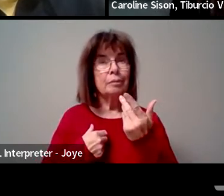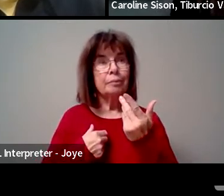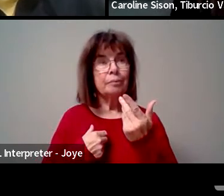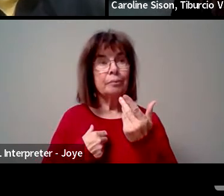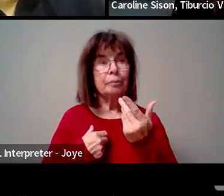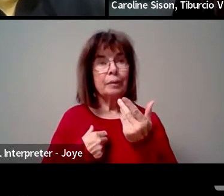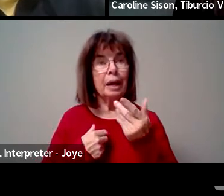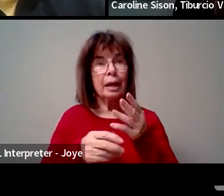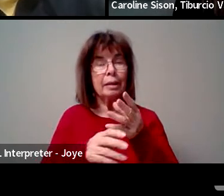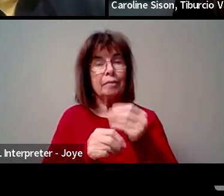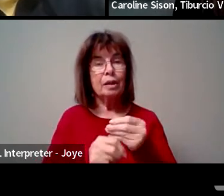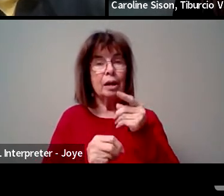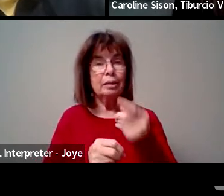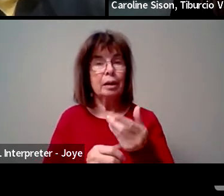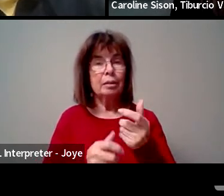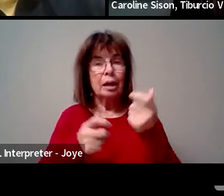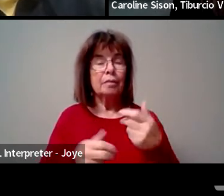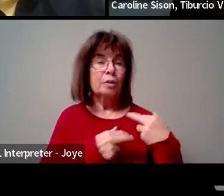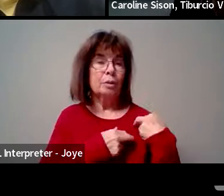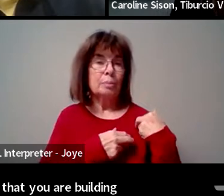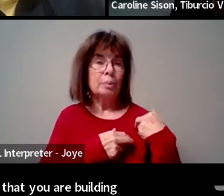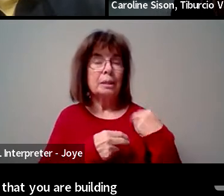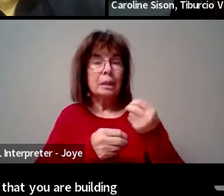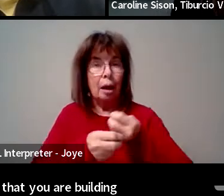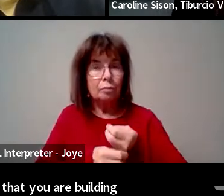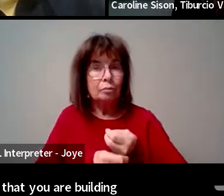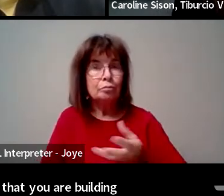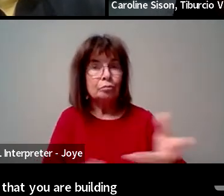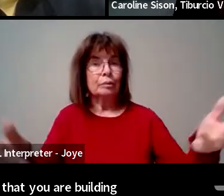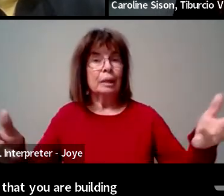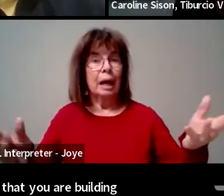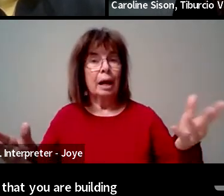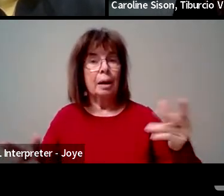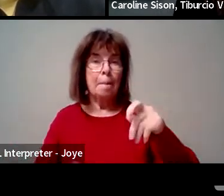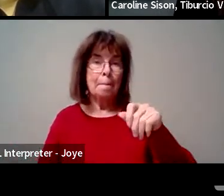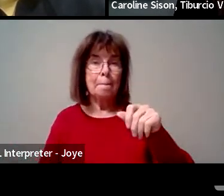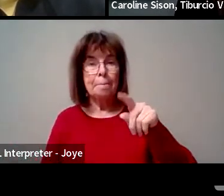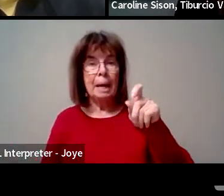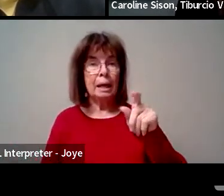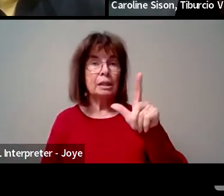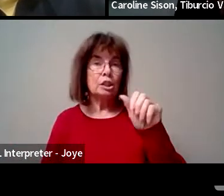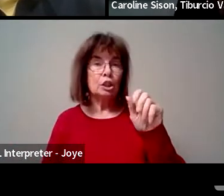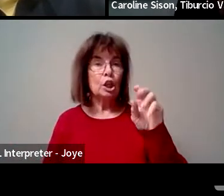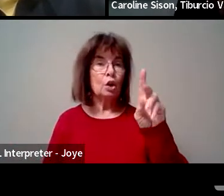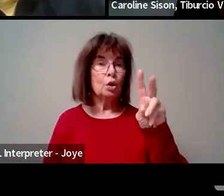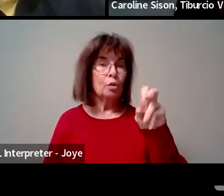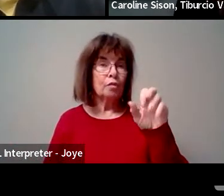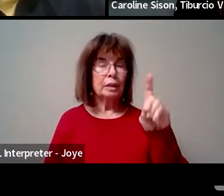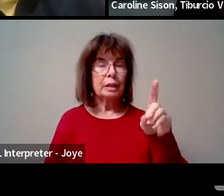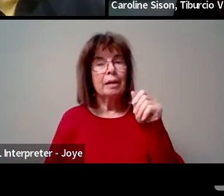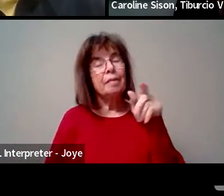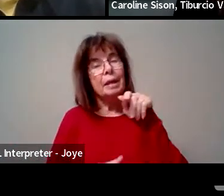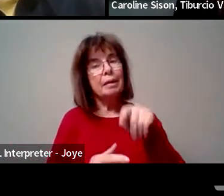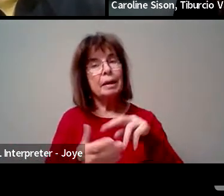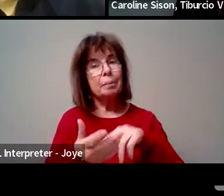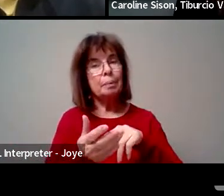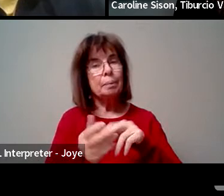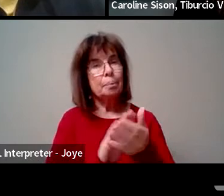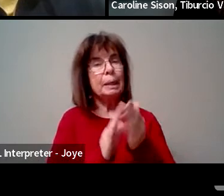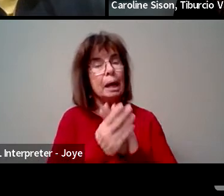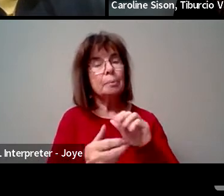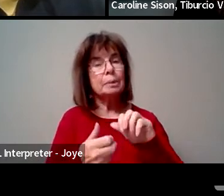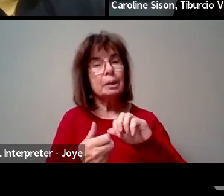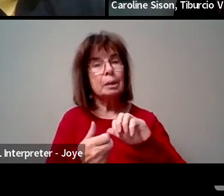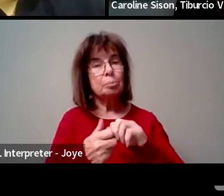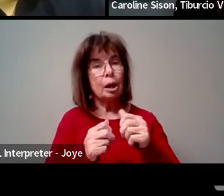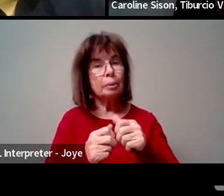of distributing Paxlovid on a large scale, like then there's going to be a problem. And again, it disenfranchises specific